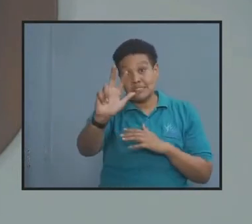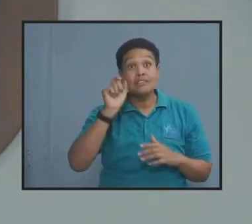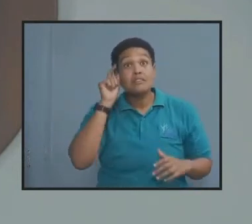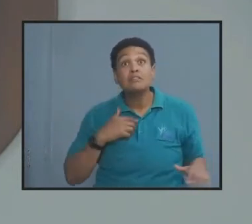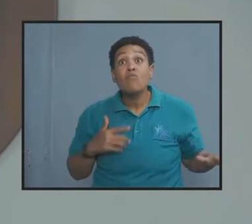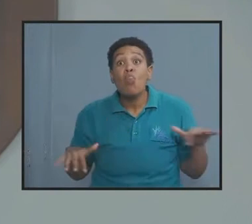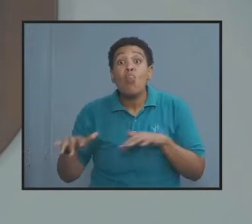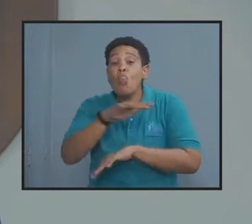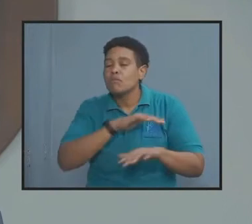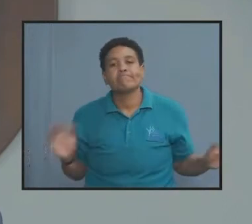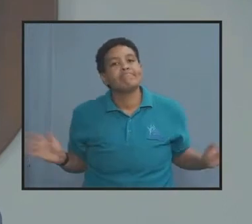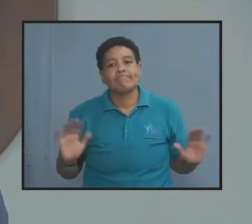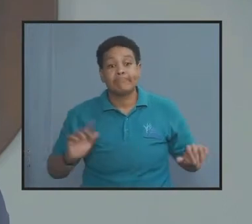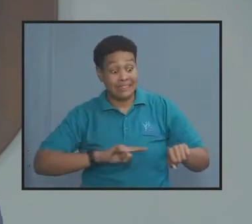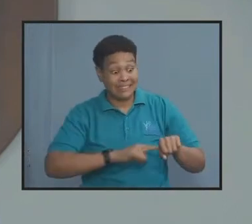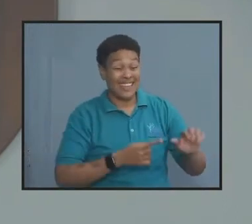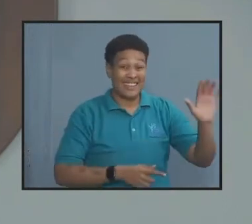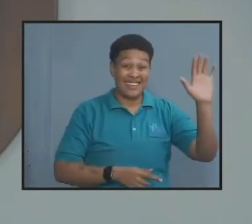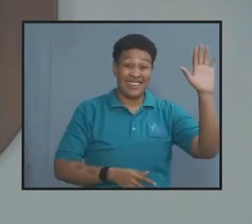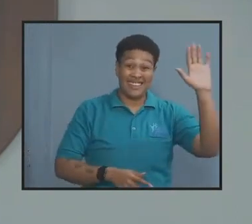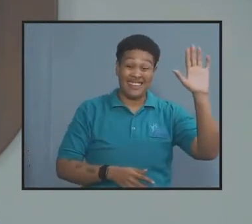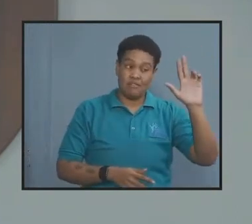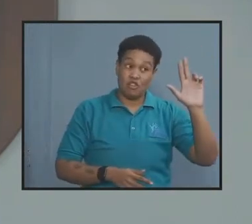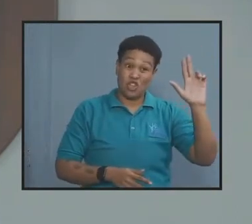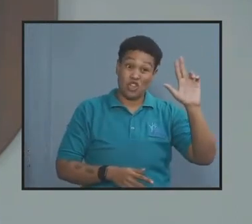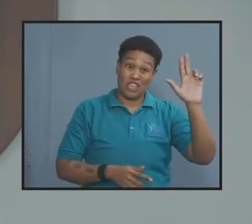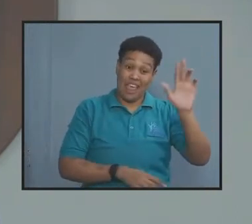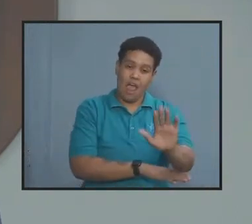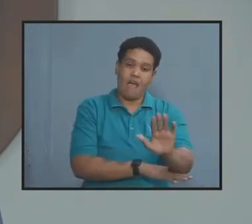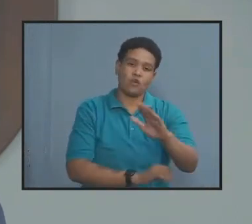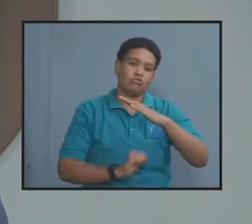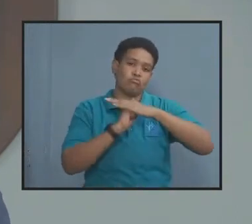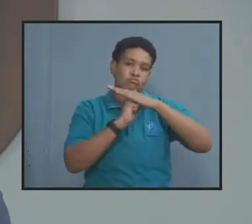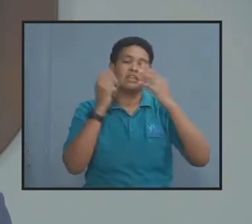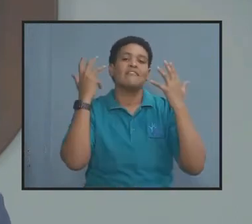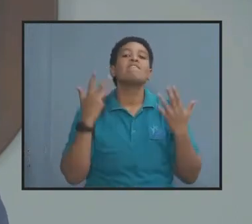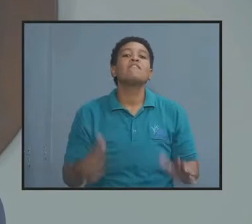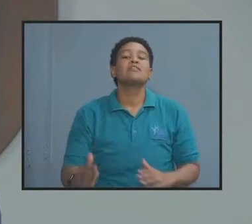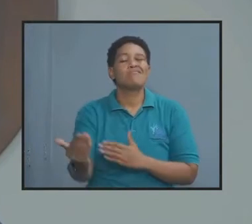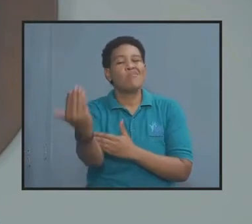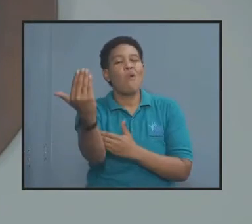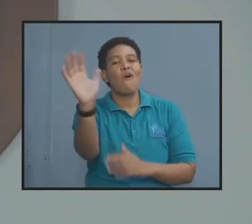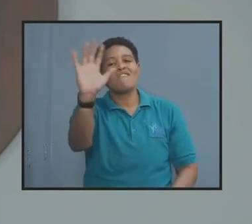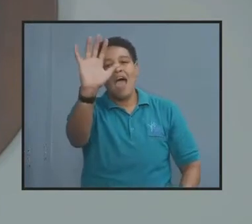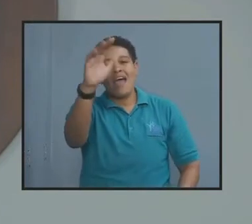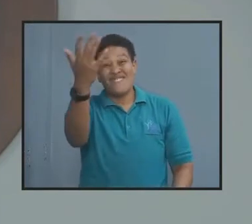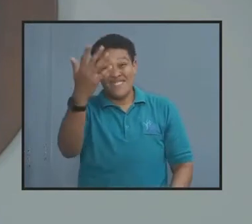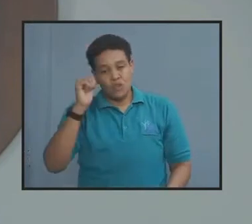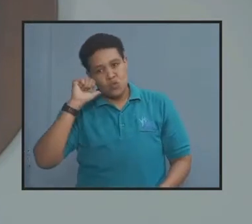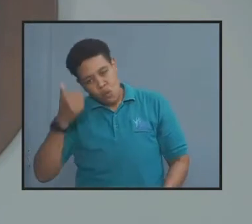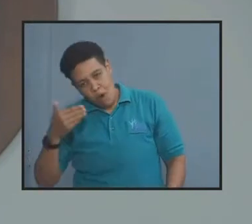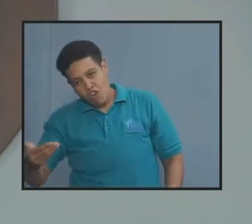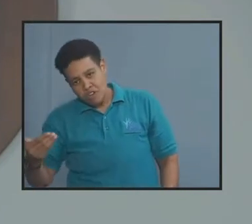time, so we start at 3 p.m. and end at 5 a.m. the following